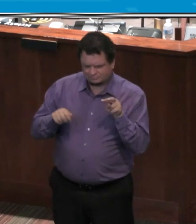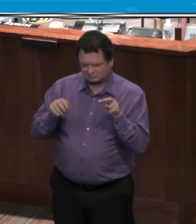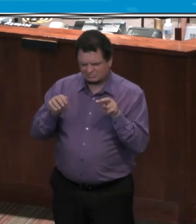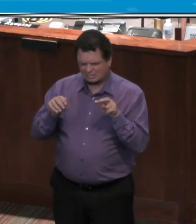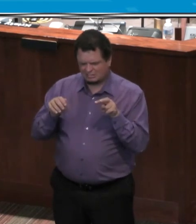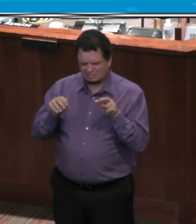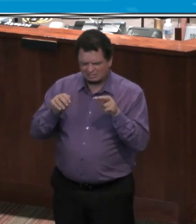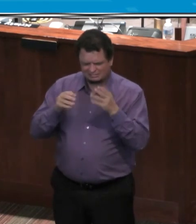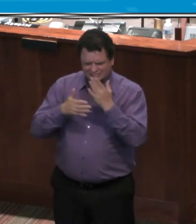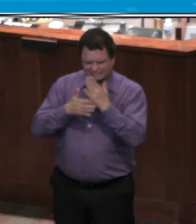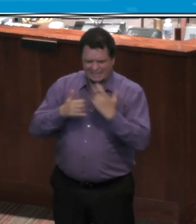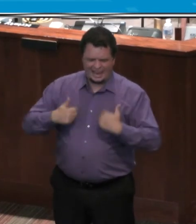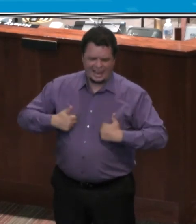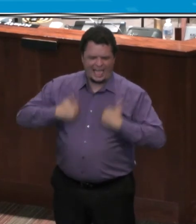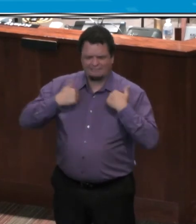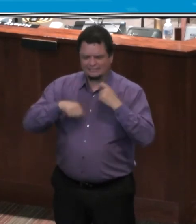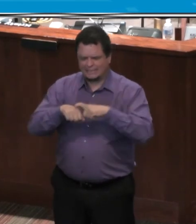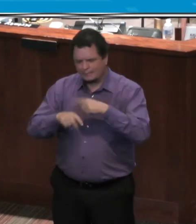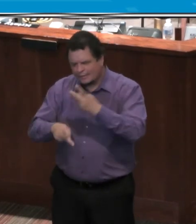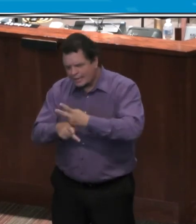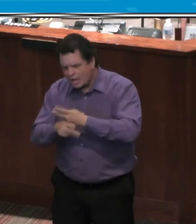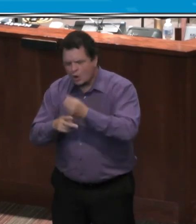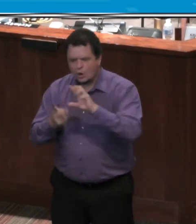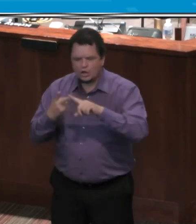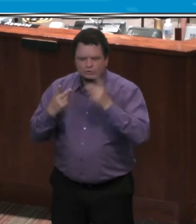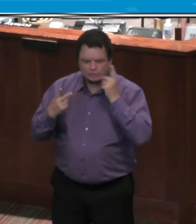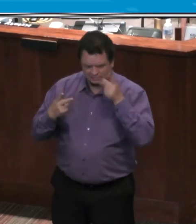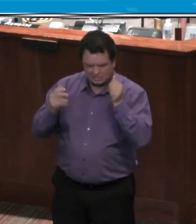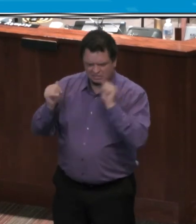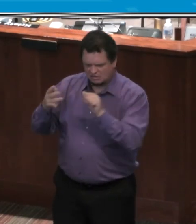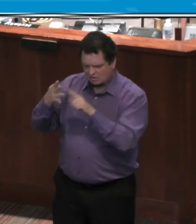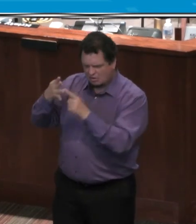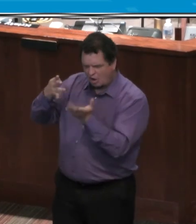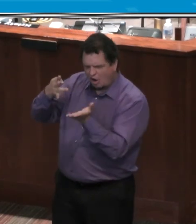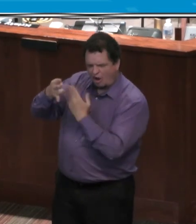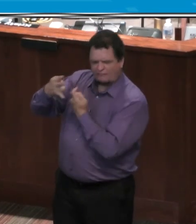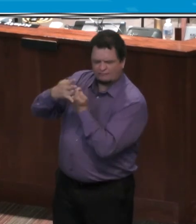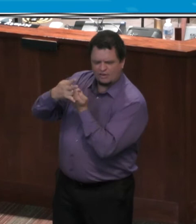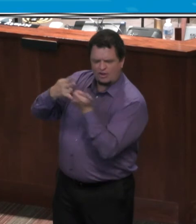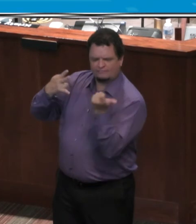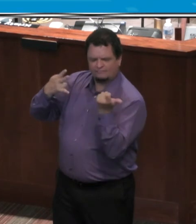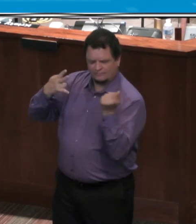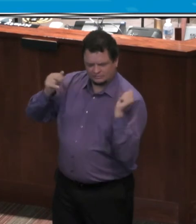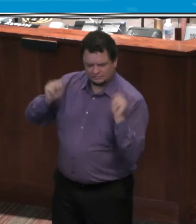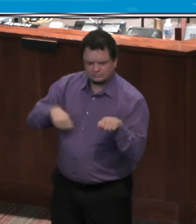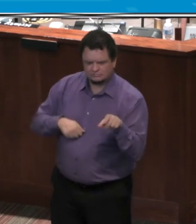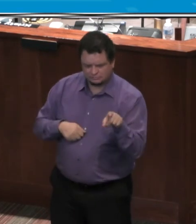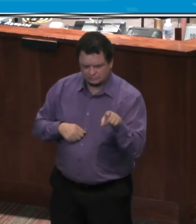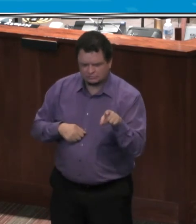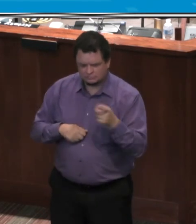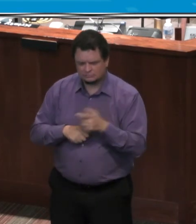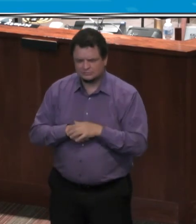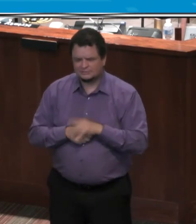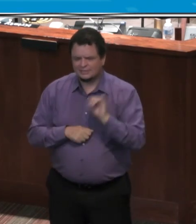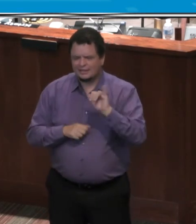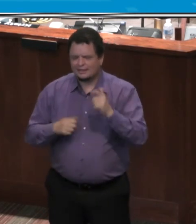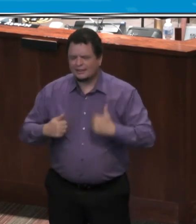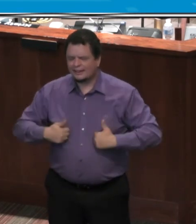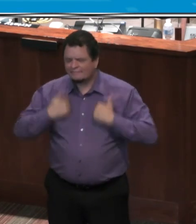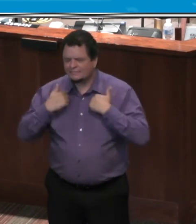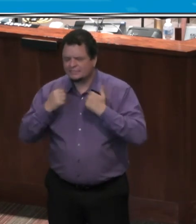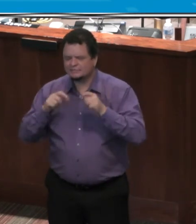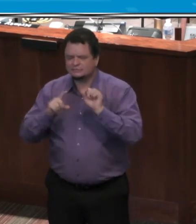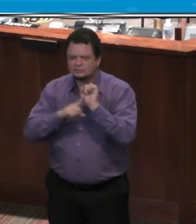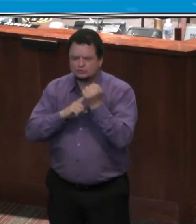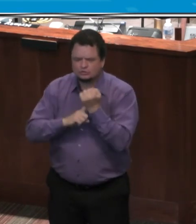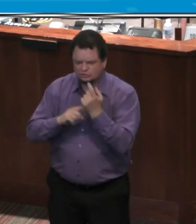care or dormitories, and they're going to bump the rates up in certain localities. You can also now go to tests, and same thing, you can